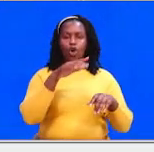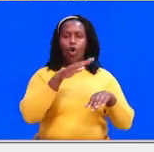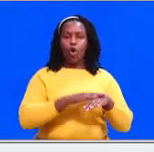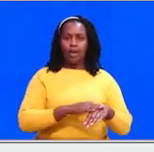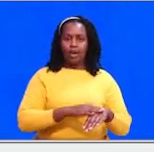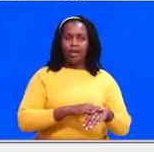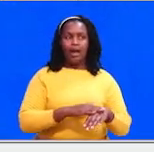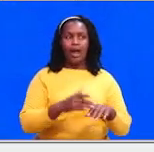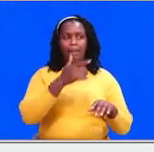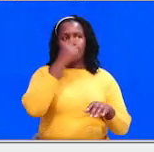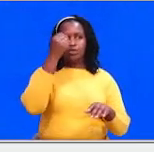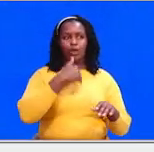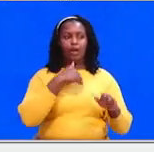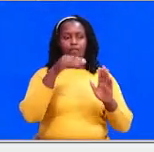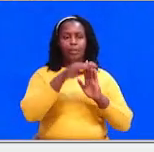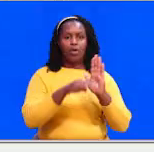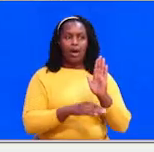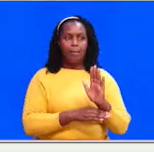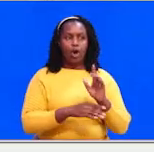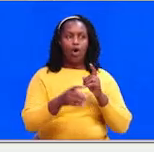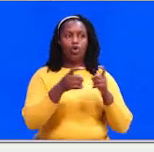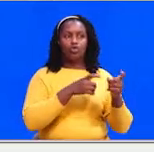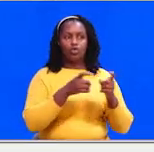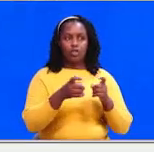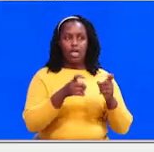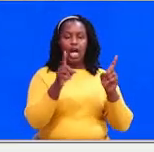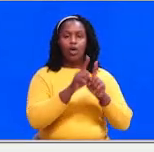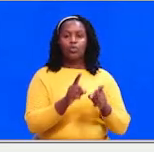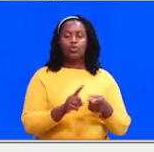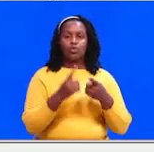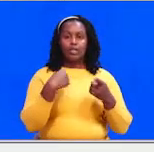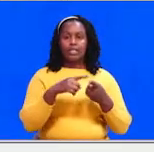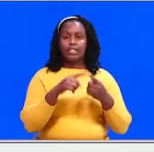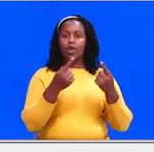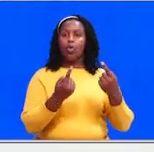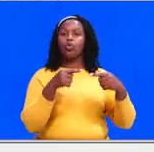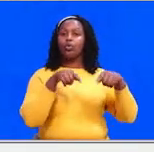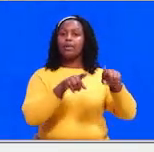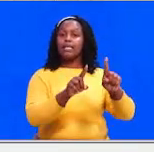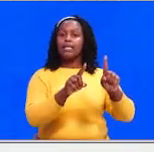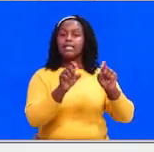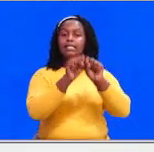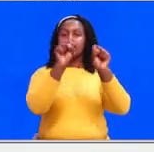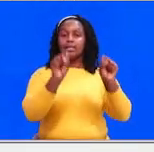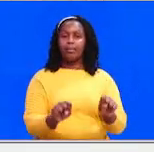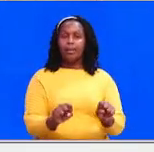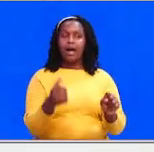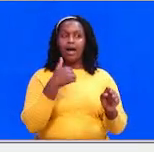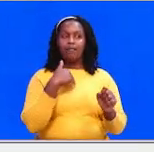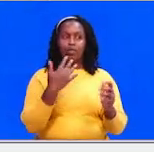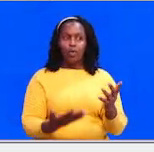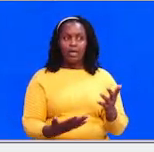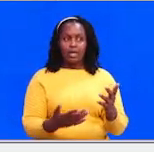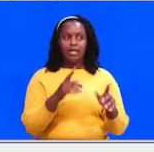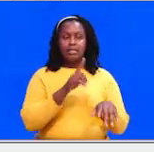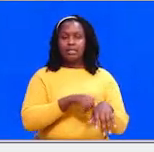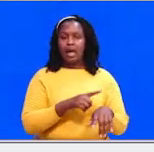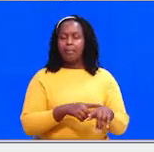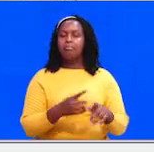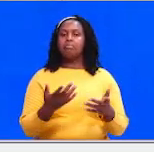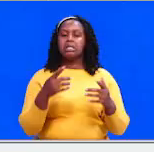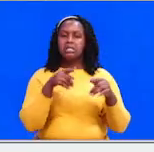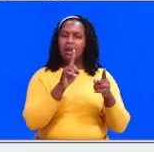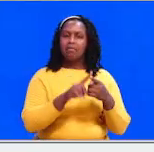PLC, programmable logic control. So it's an automated system with its own brain. So it has timings to come on and